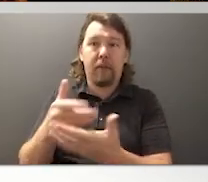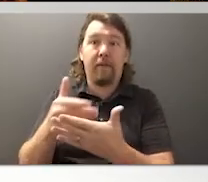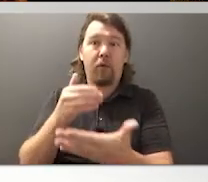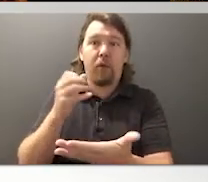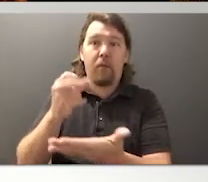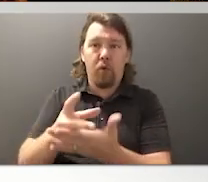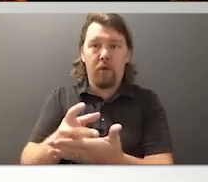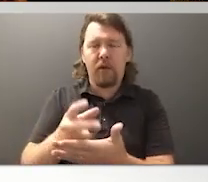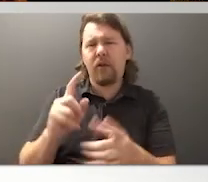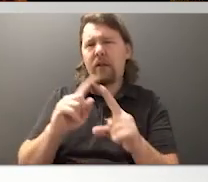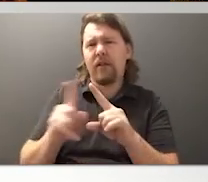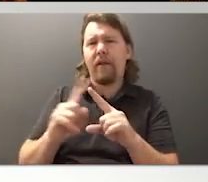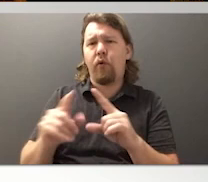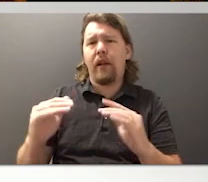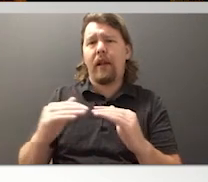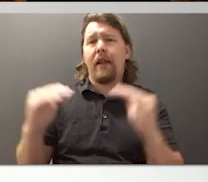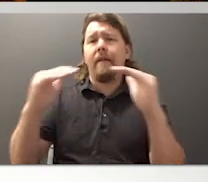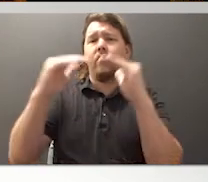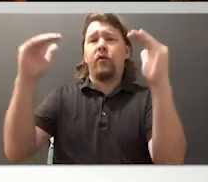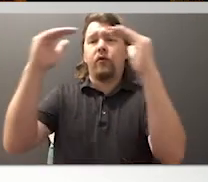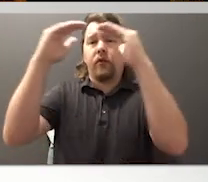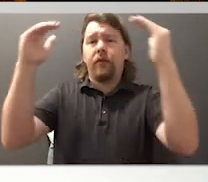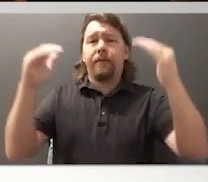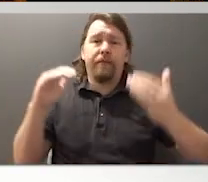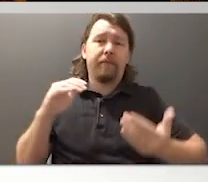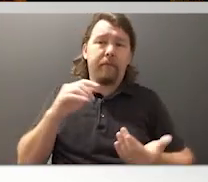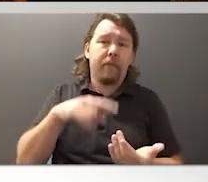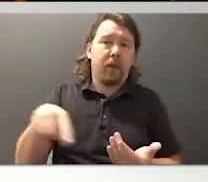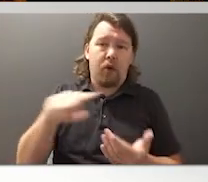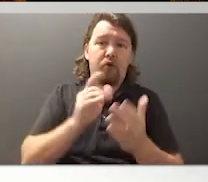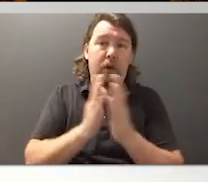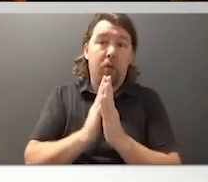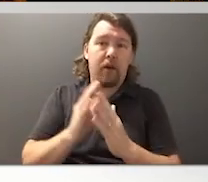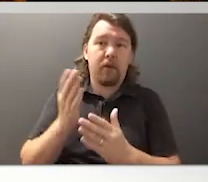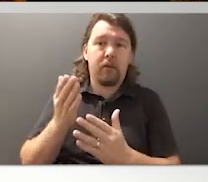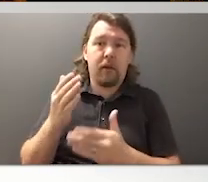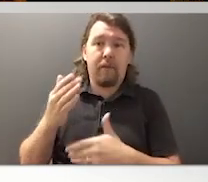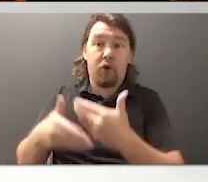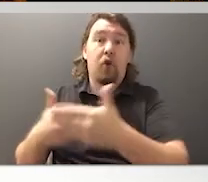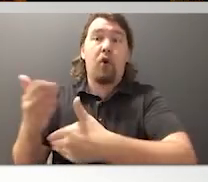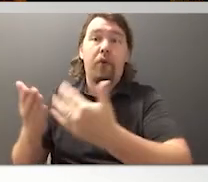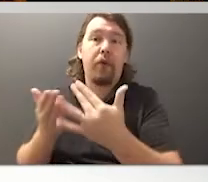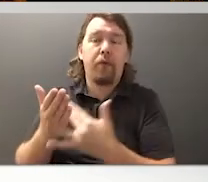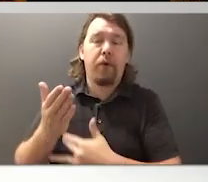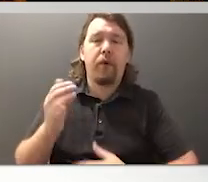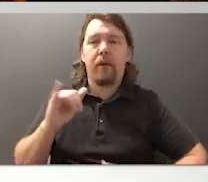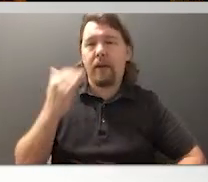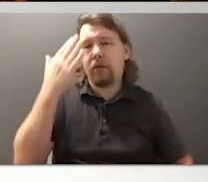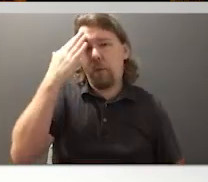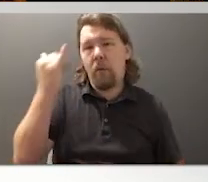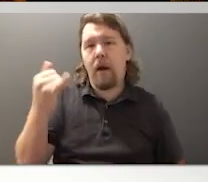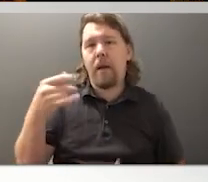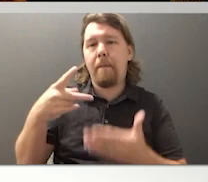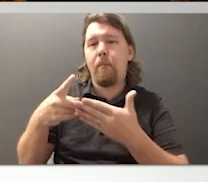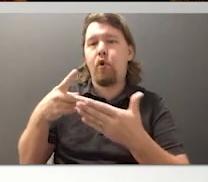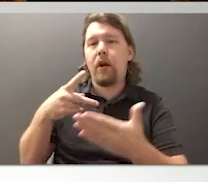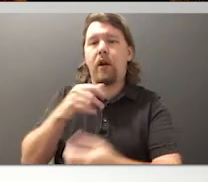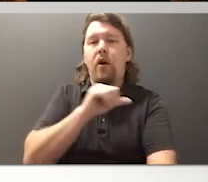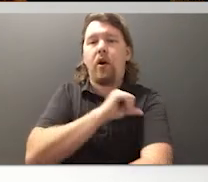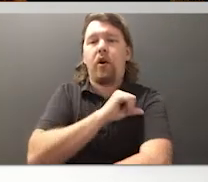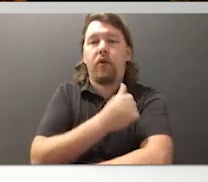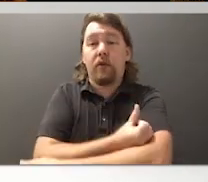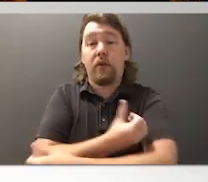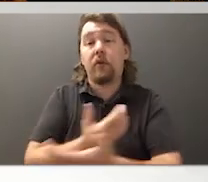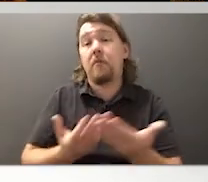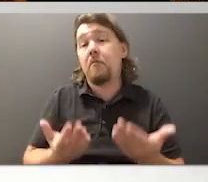in trouble to approve it. So there's different levels that those items may have to go through. So that's